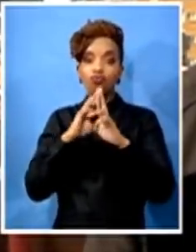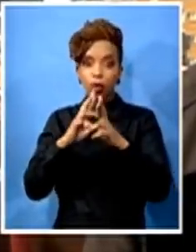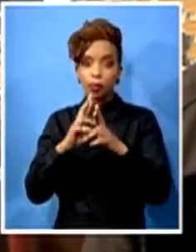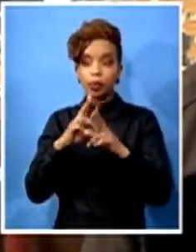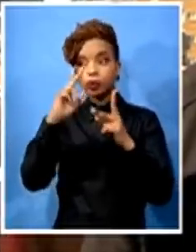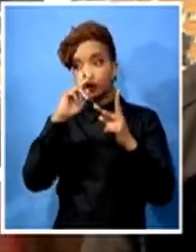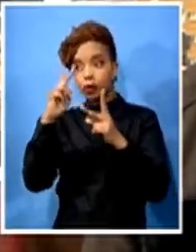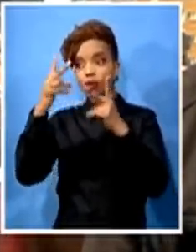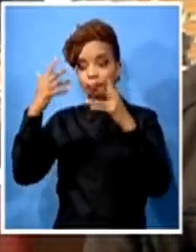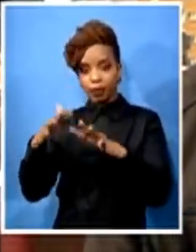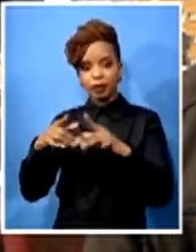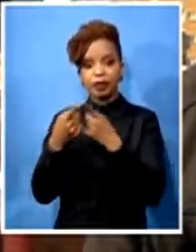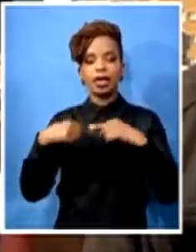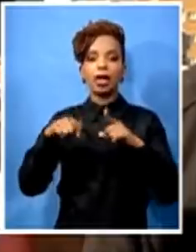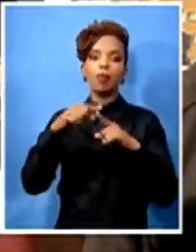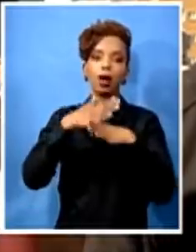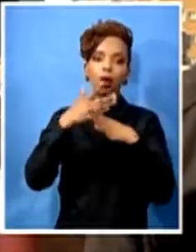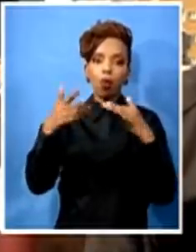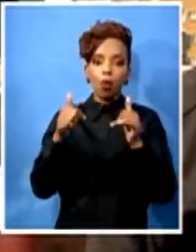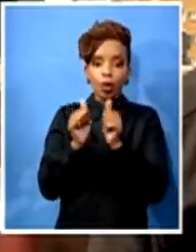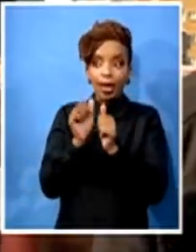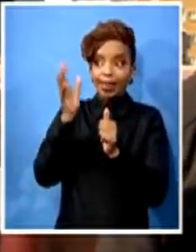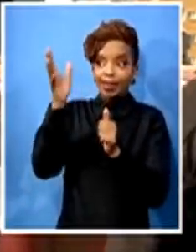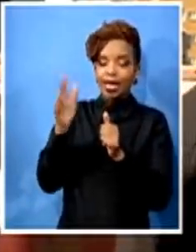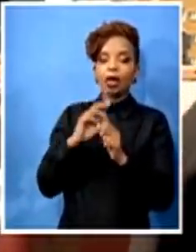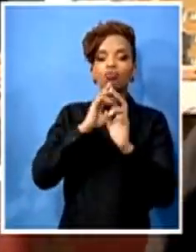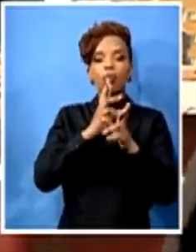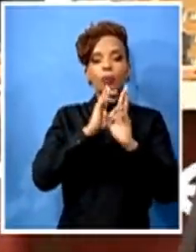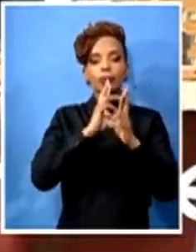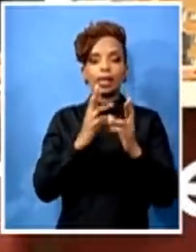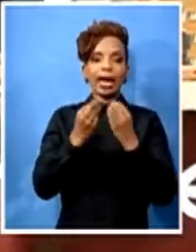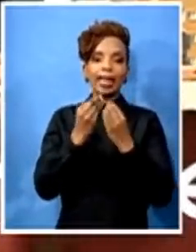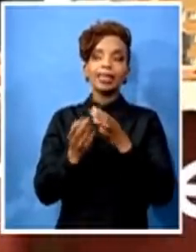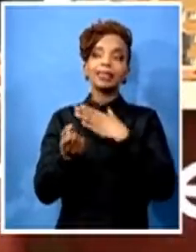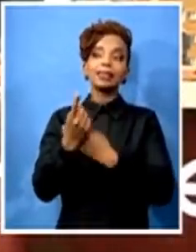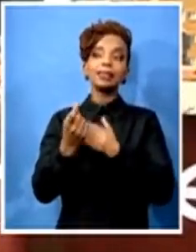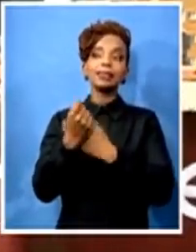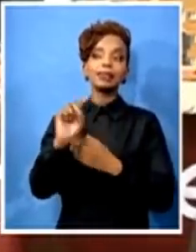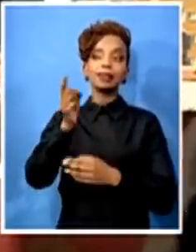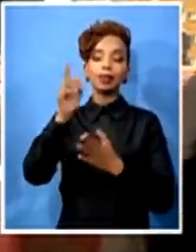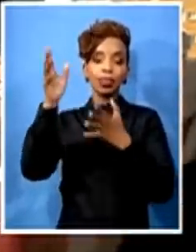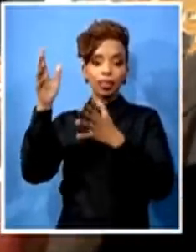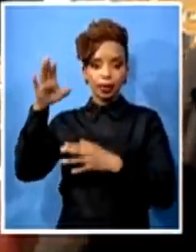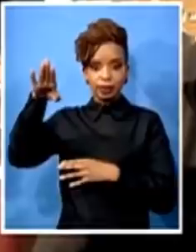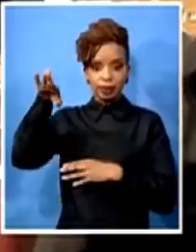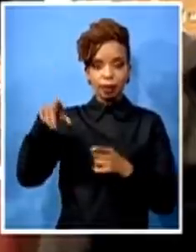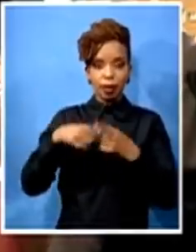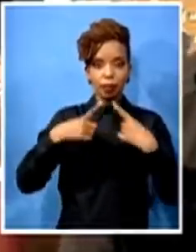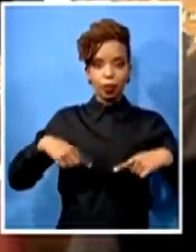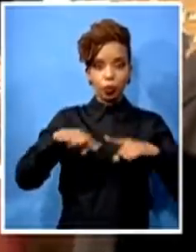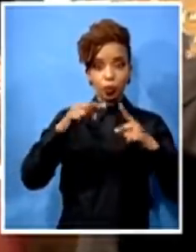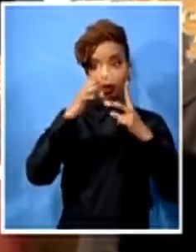just reporting on matters about what's actually happening in Zimbabwe, we saw that the human rights of the people of Zimbabwe have